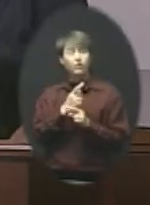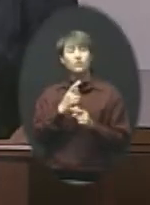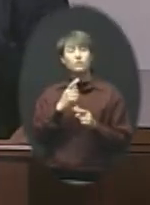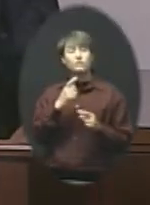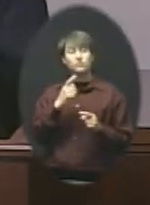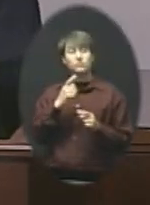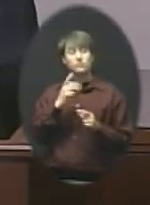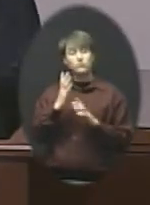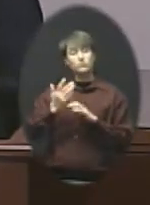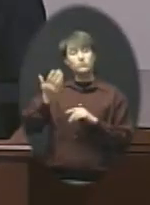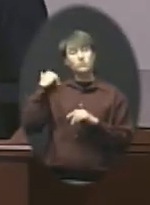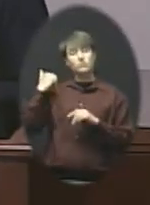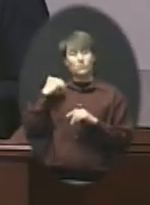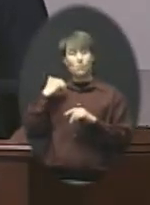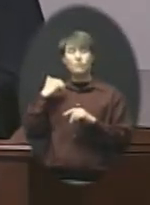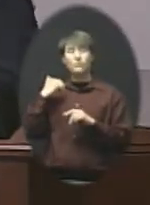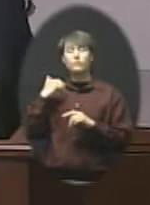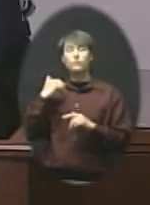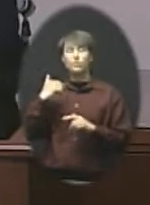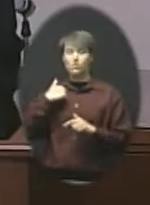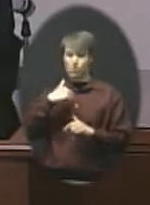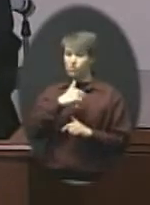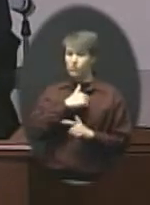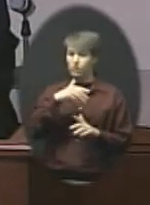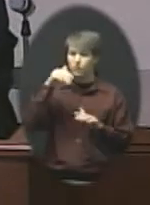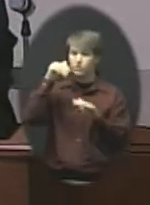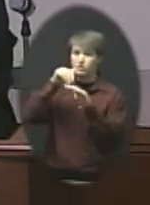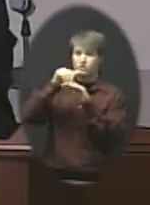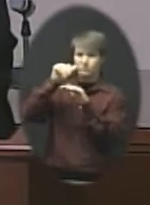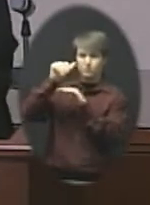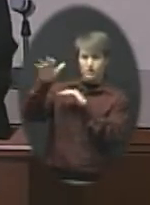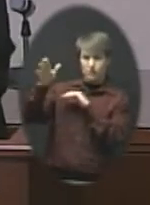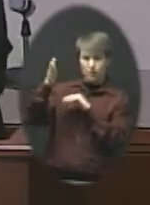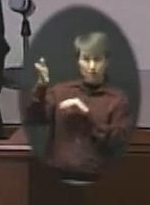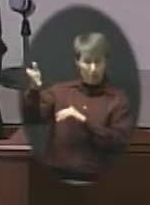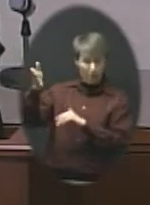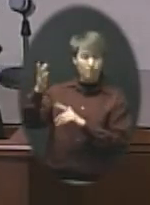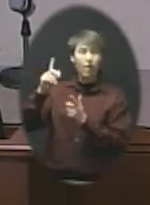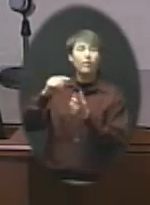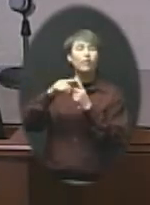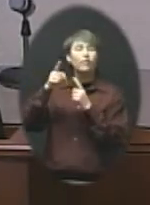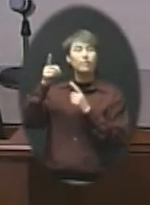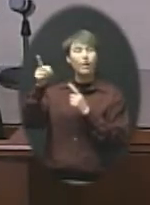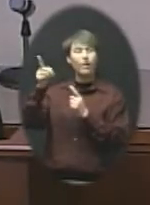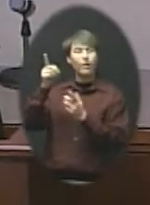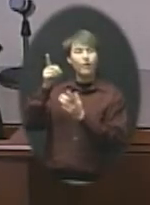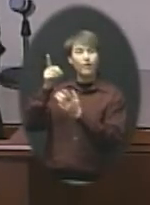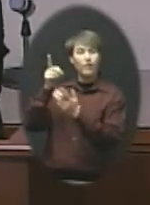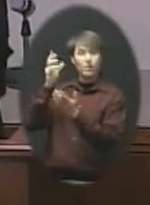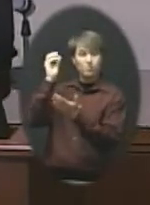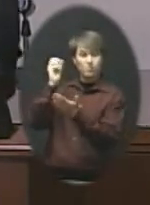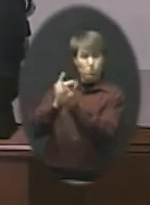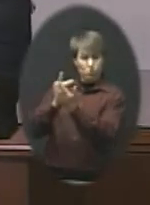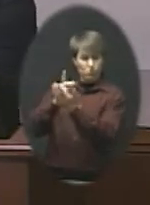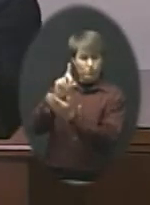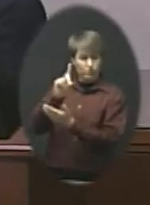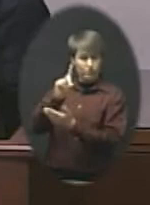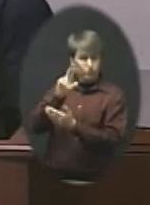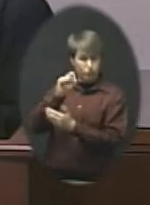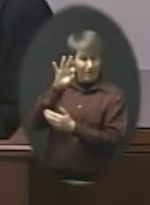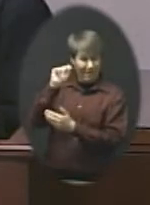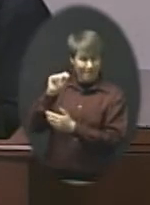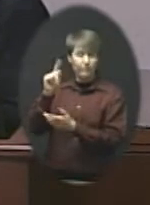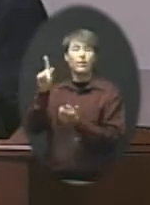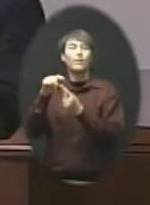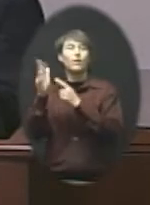It in the past, we submitted it to them, and they approved the draft. Then